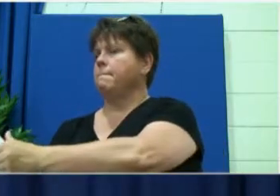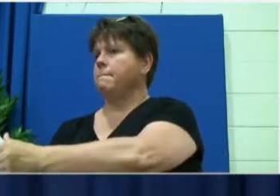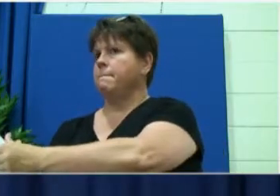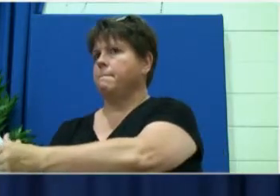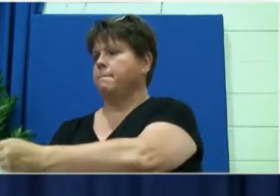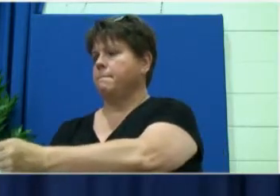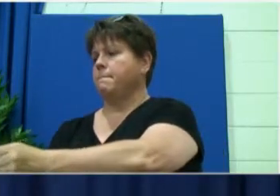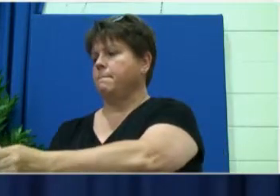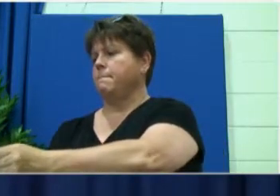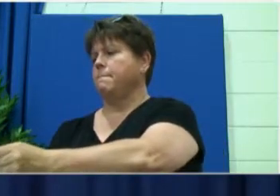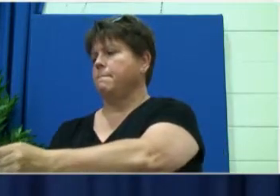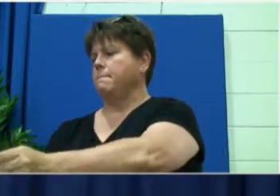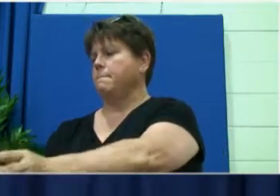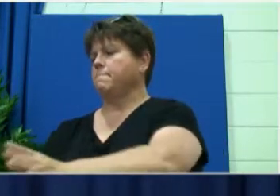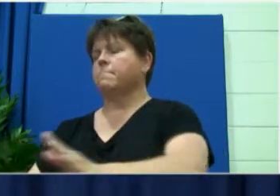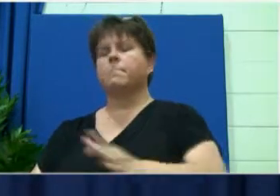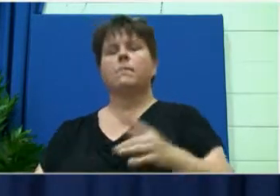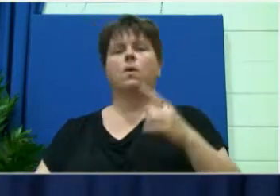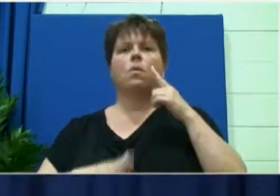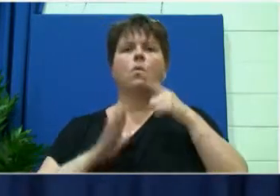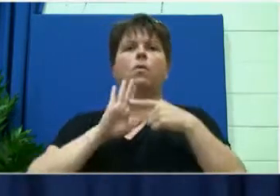Wars Patriotism Award.